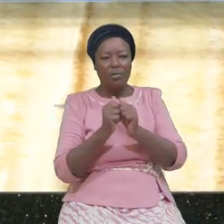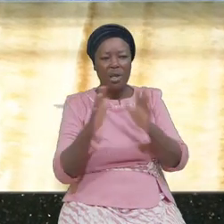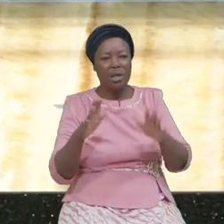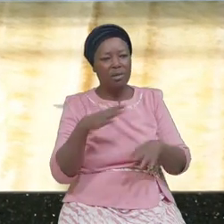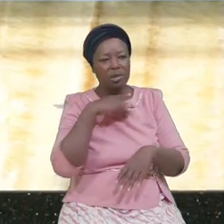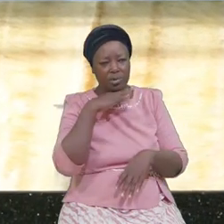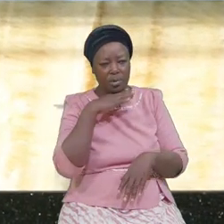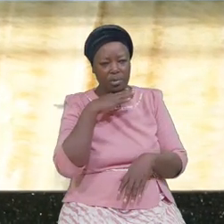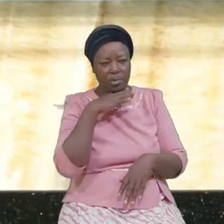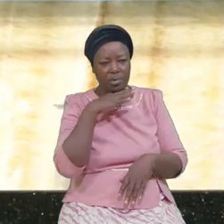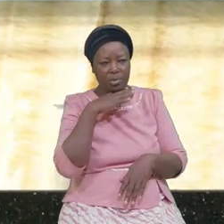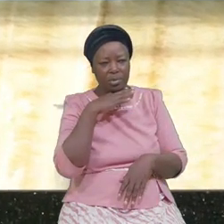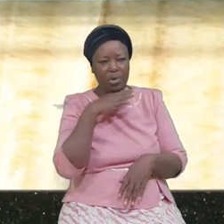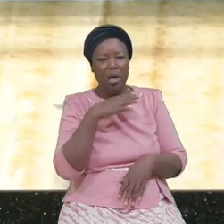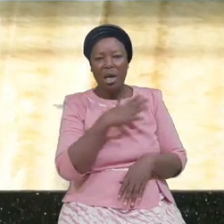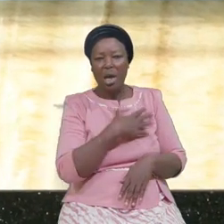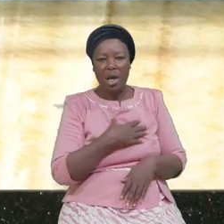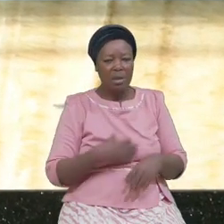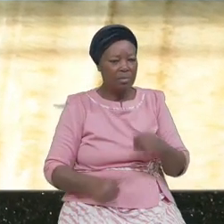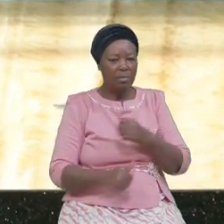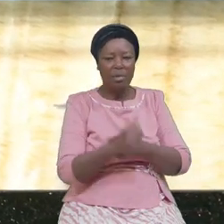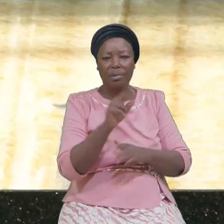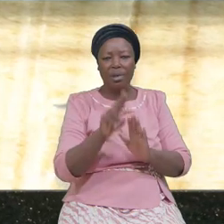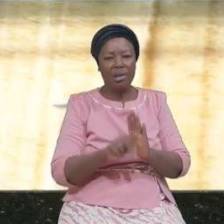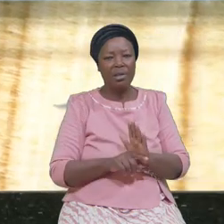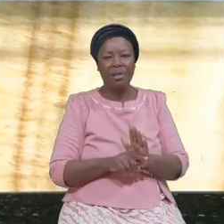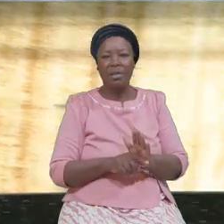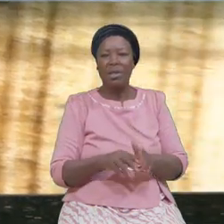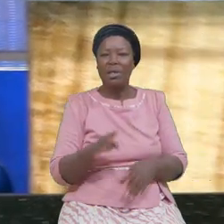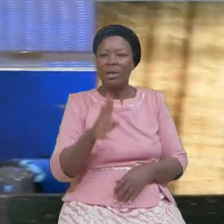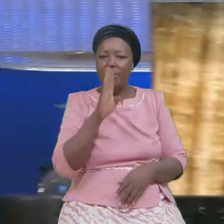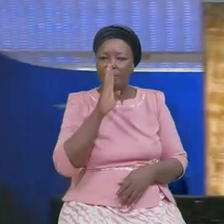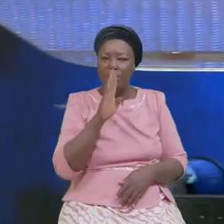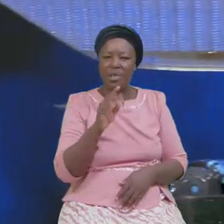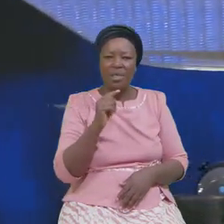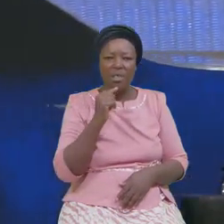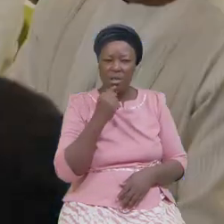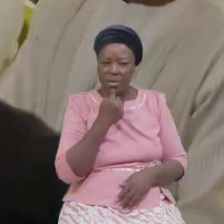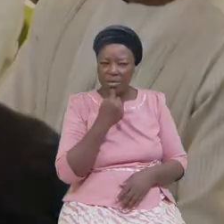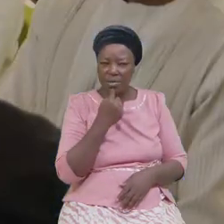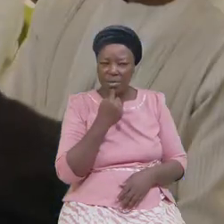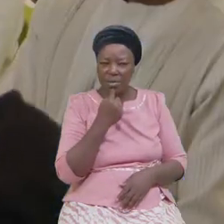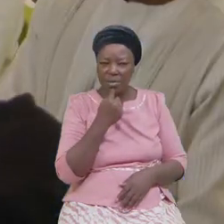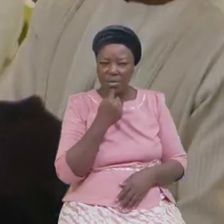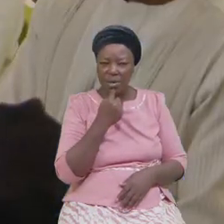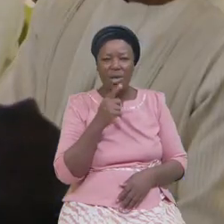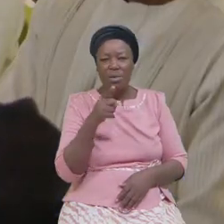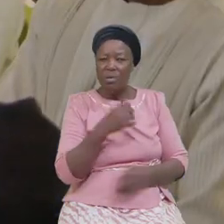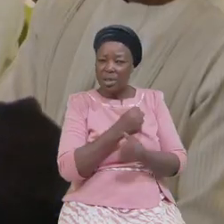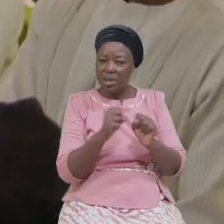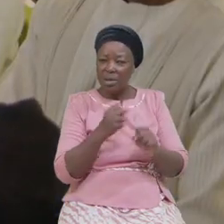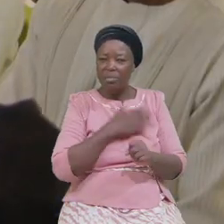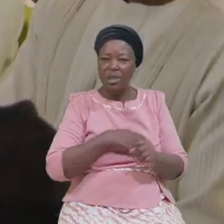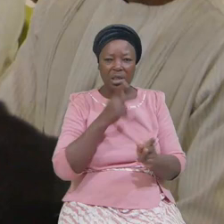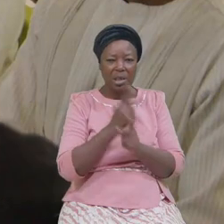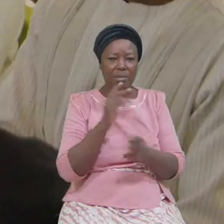without spot and blameless. Be diligent that you are saved and you keep the